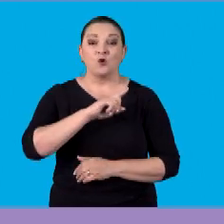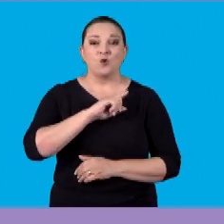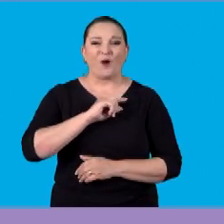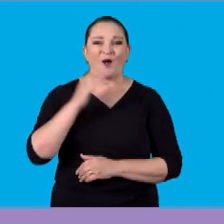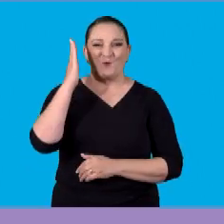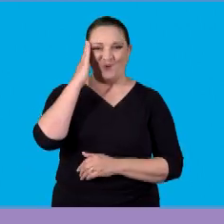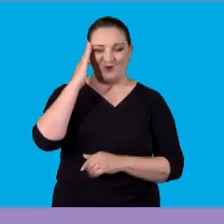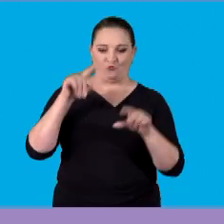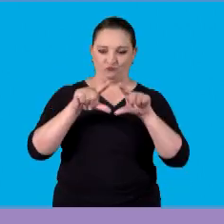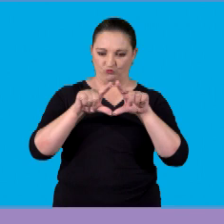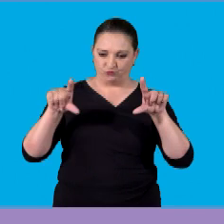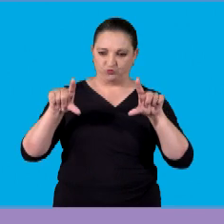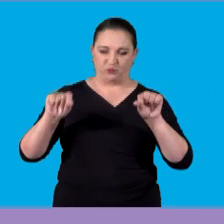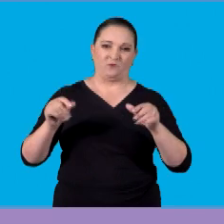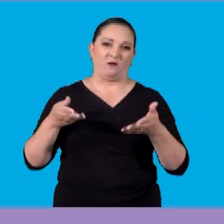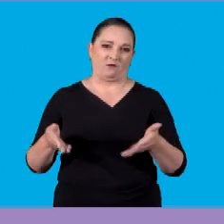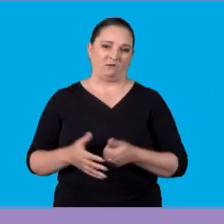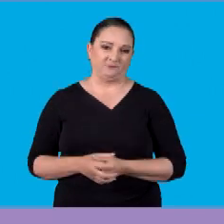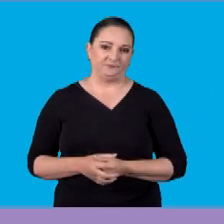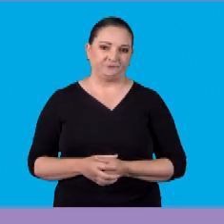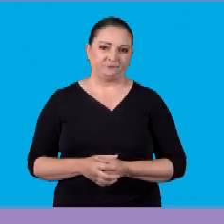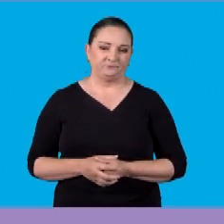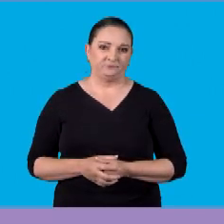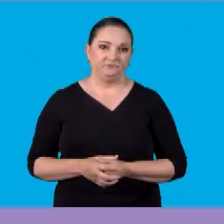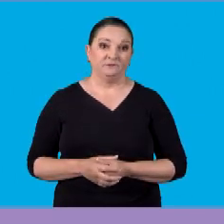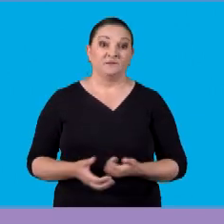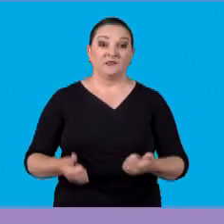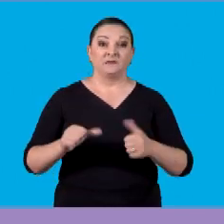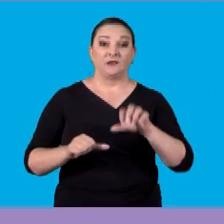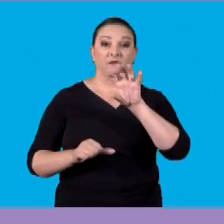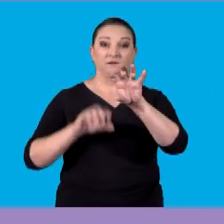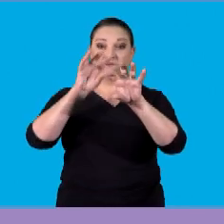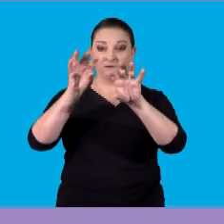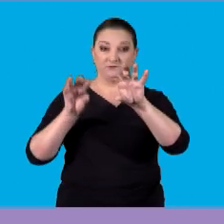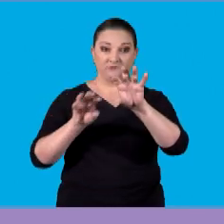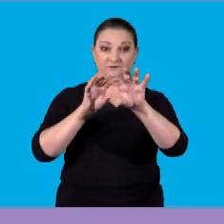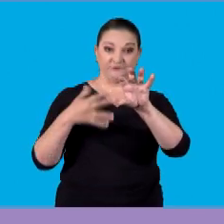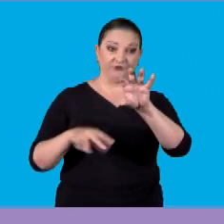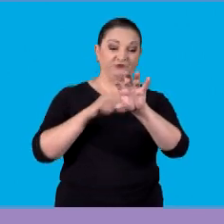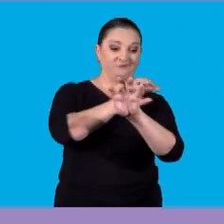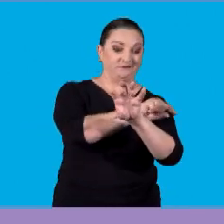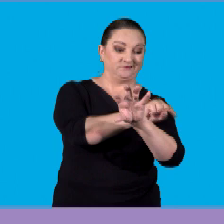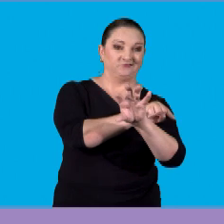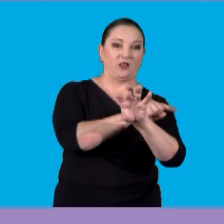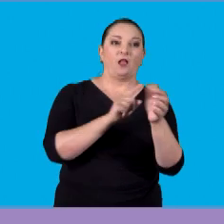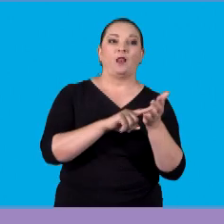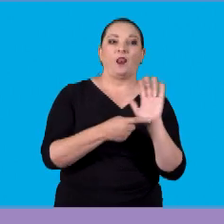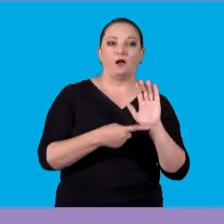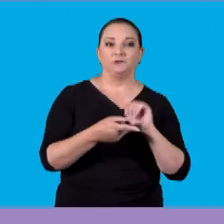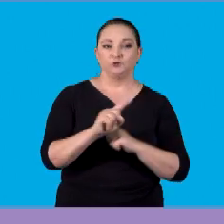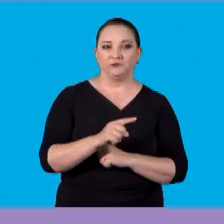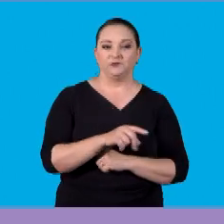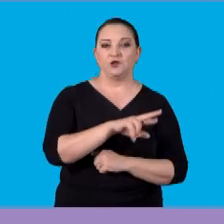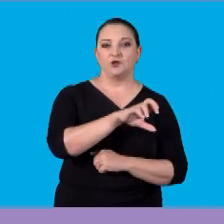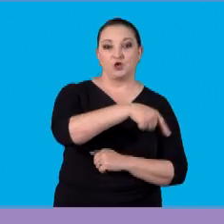because we know that this is a rectangle. Let's look at the last concept in our concept map, and that is a